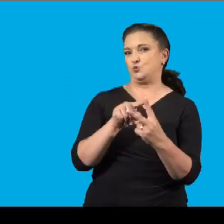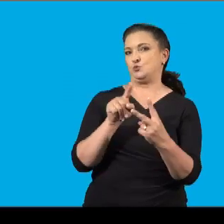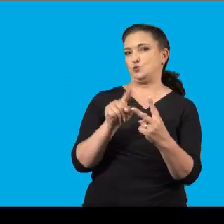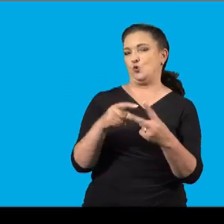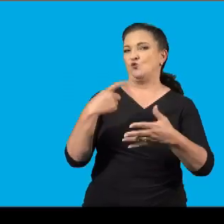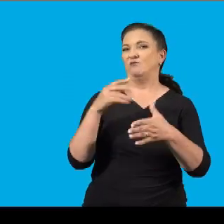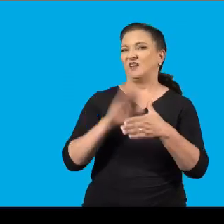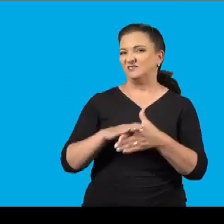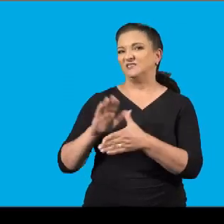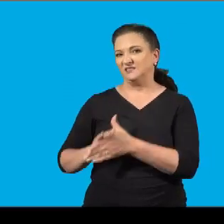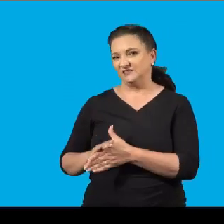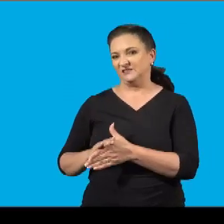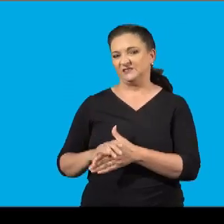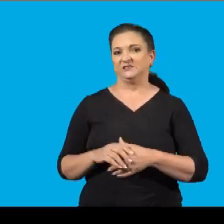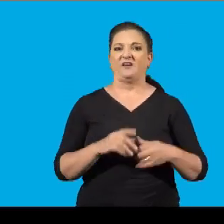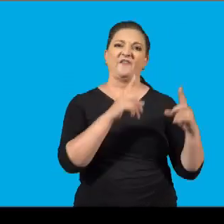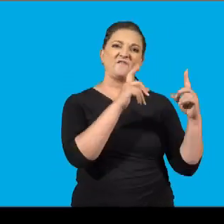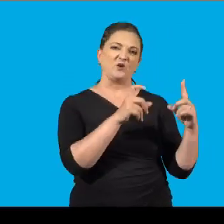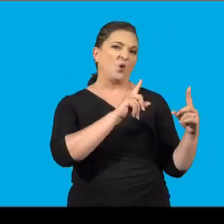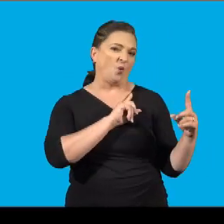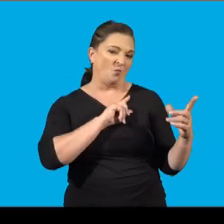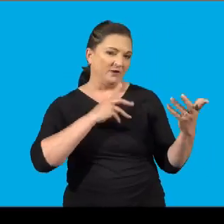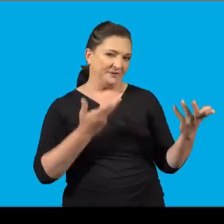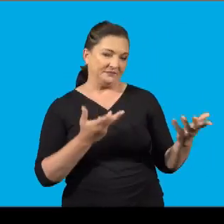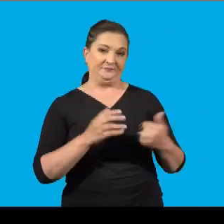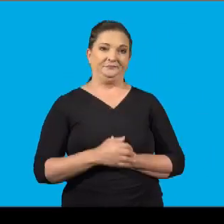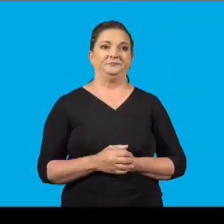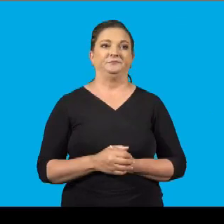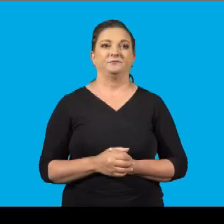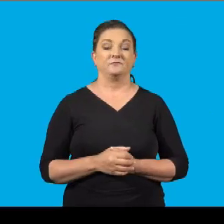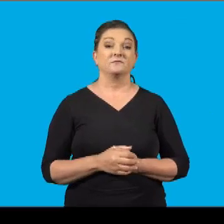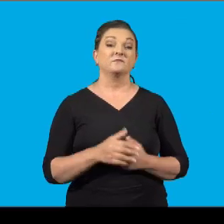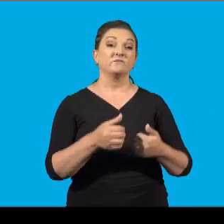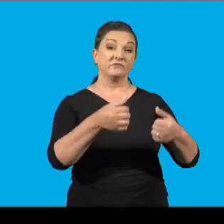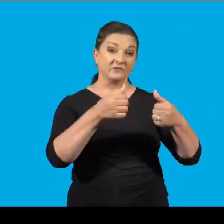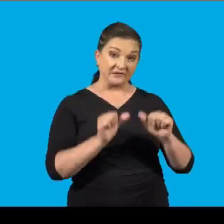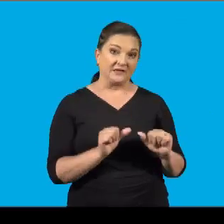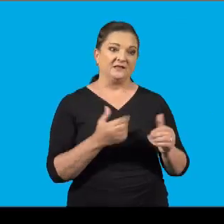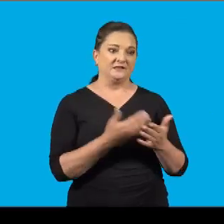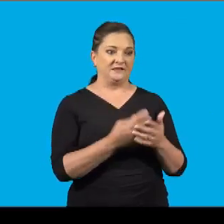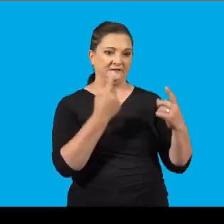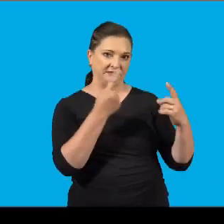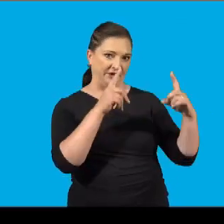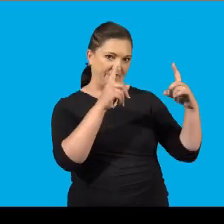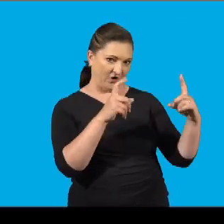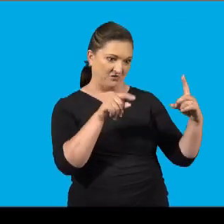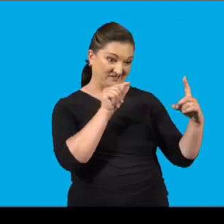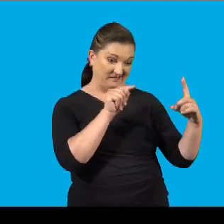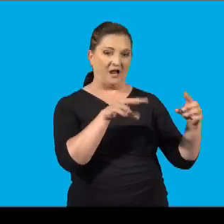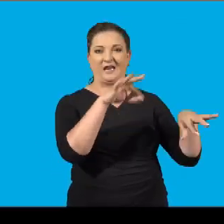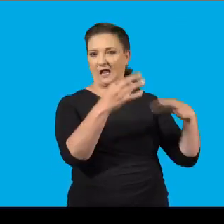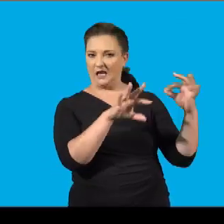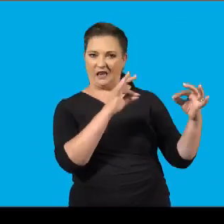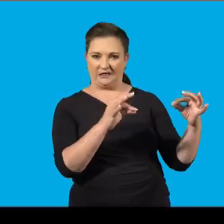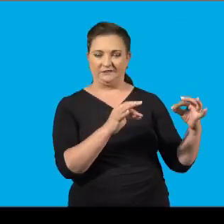2 reasons why you think the photograph was taken. So I'm going to show you the photograph and how to analyze it. But before we